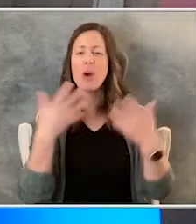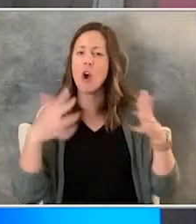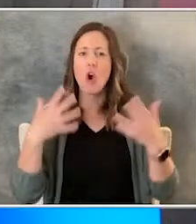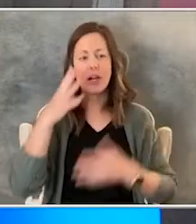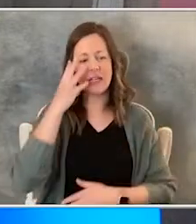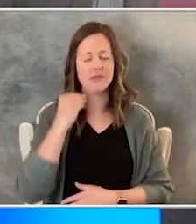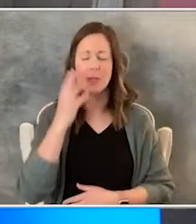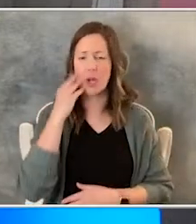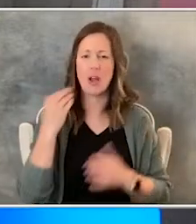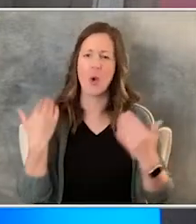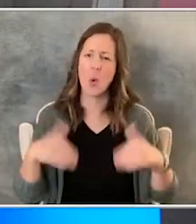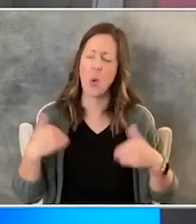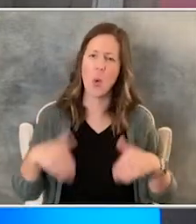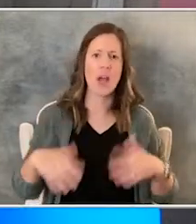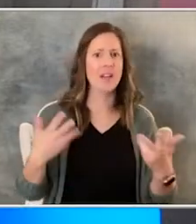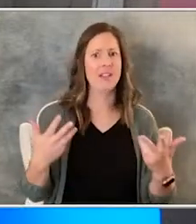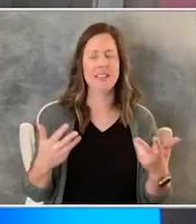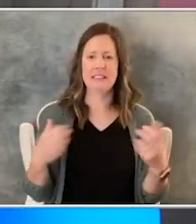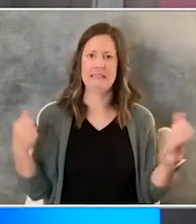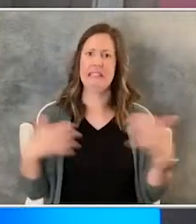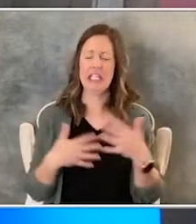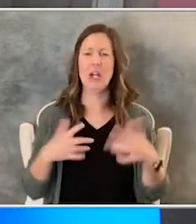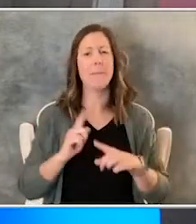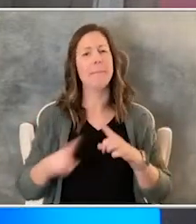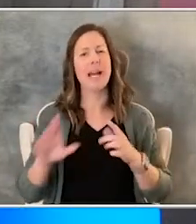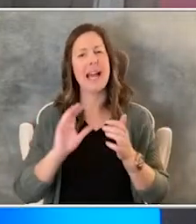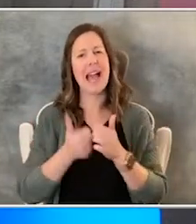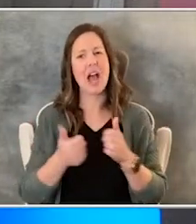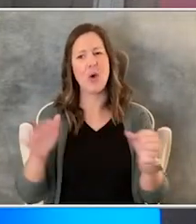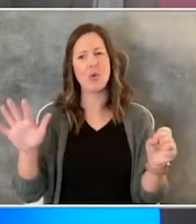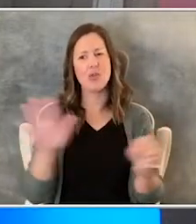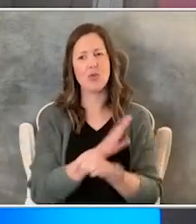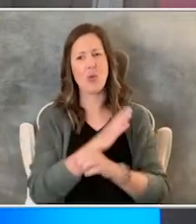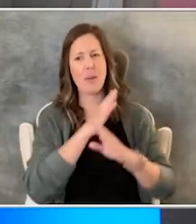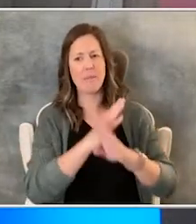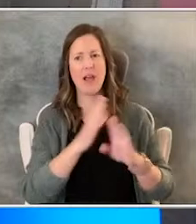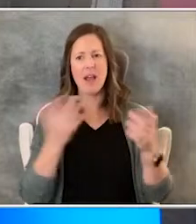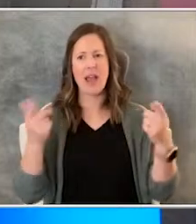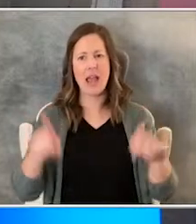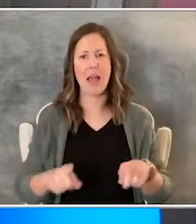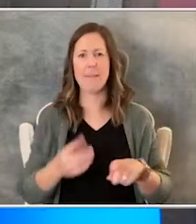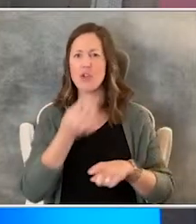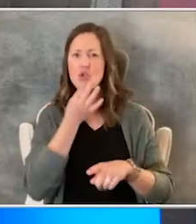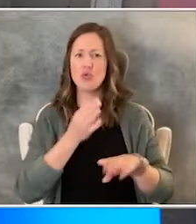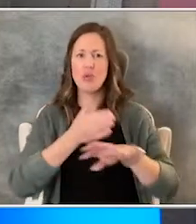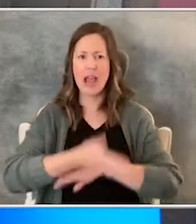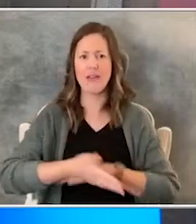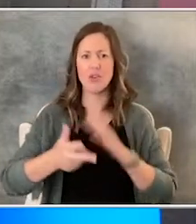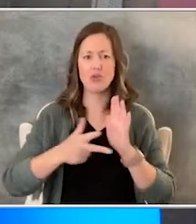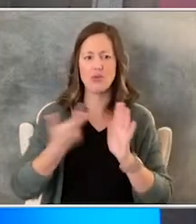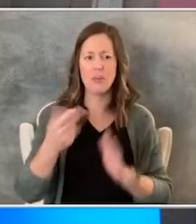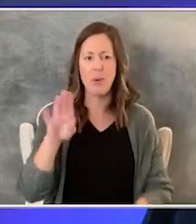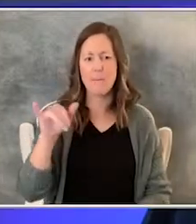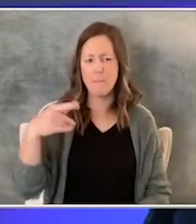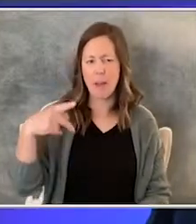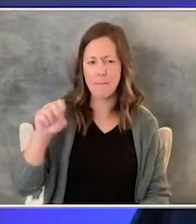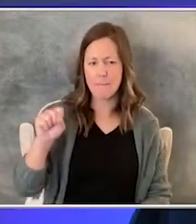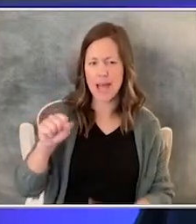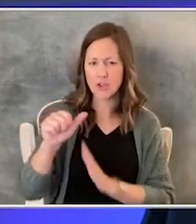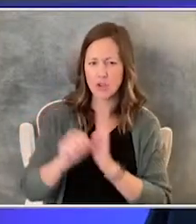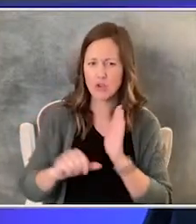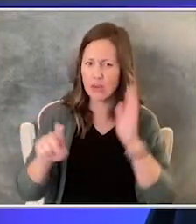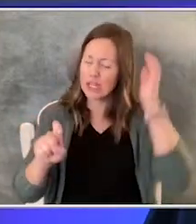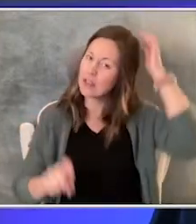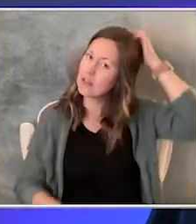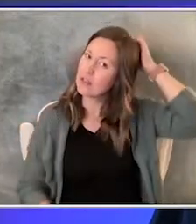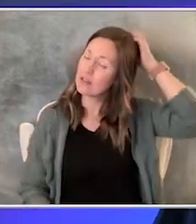to the recovery, Dr. Kennedy, you were saying you wanted to leave that day. I mean, you hadn't been sedated, so you were ready to go.